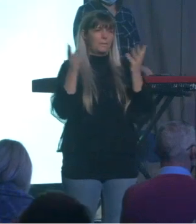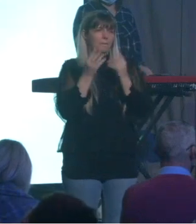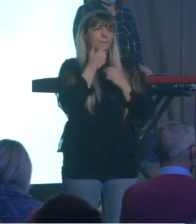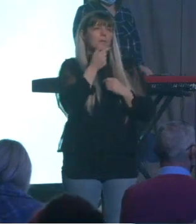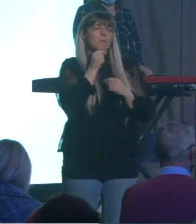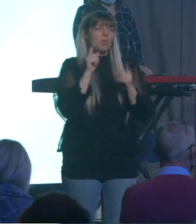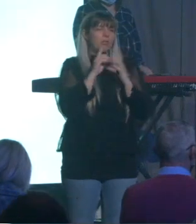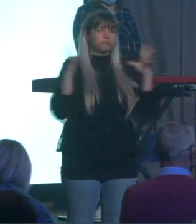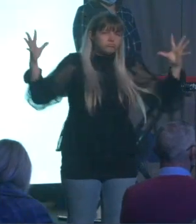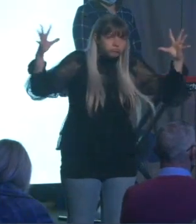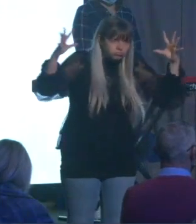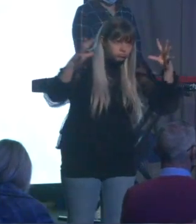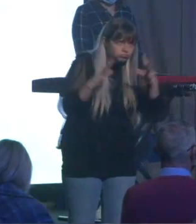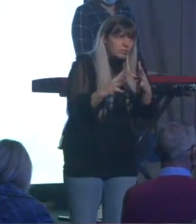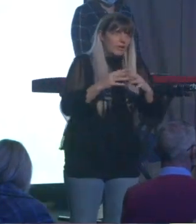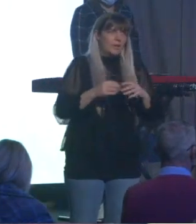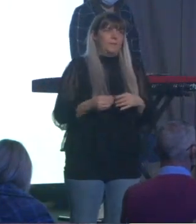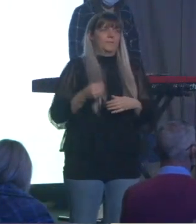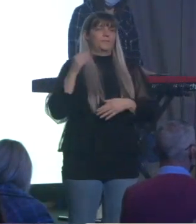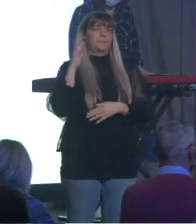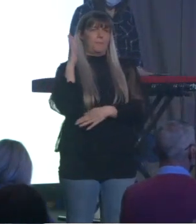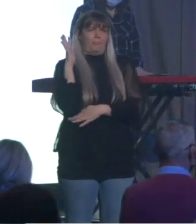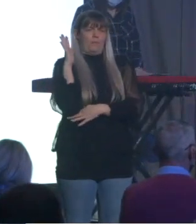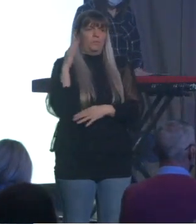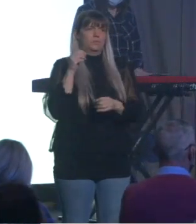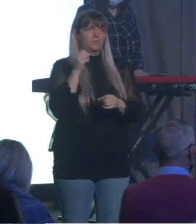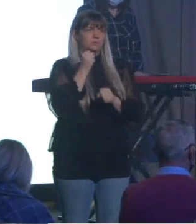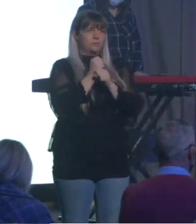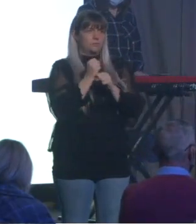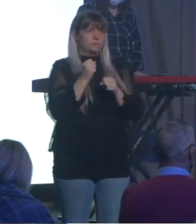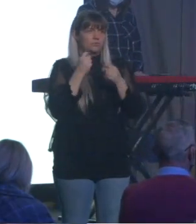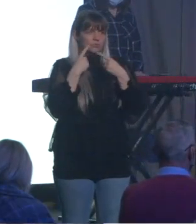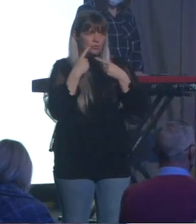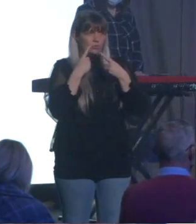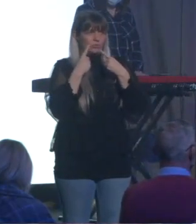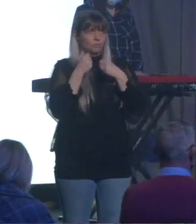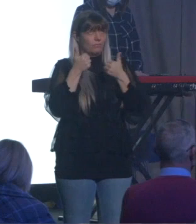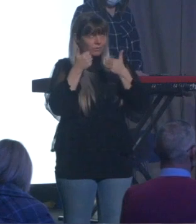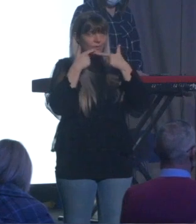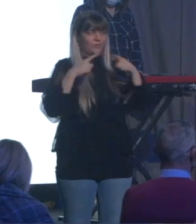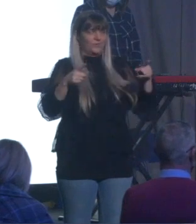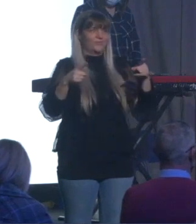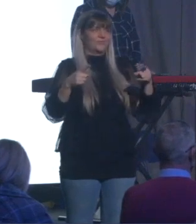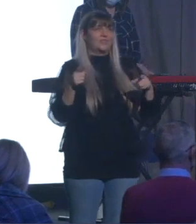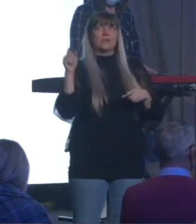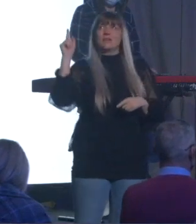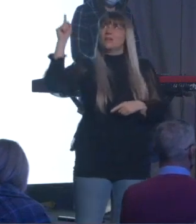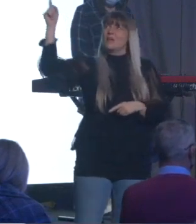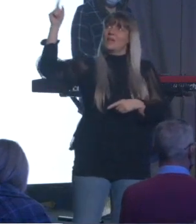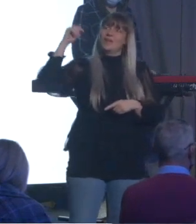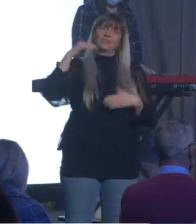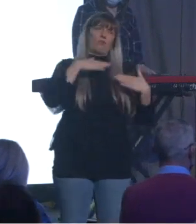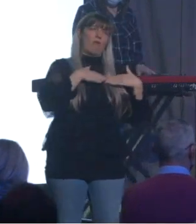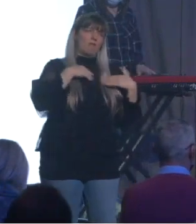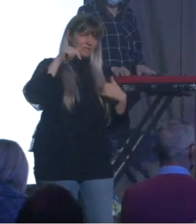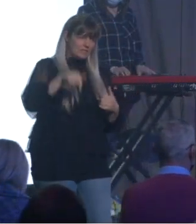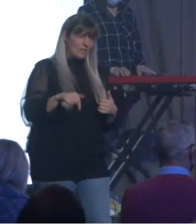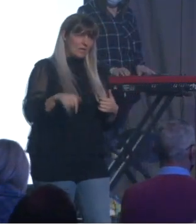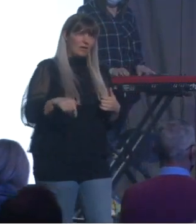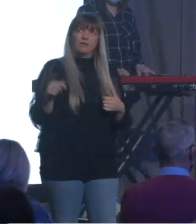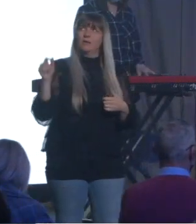are going to preach the gospel of Jesus Christ. His eyes are here perpetually. His heart's here. That can be translated. His attention is